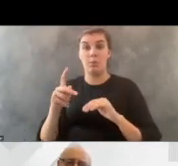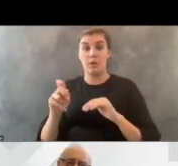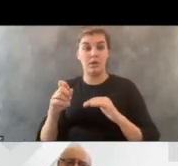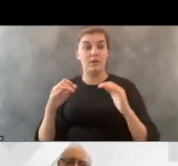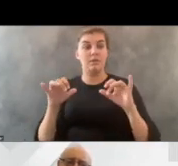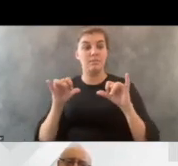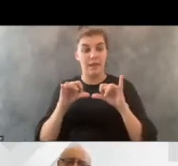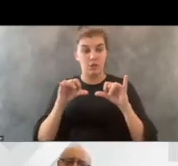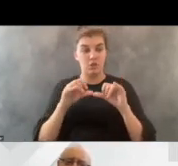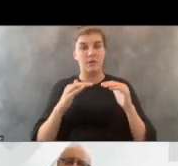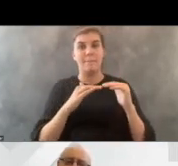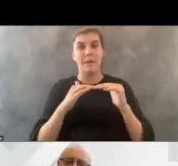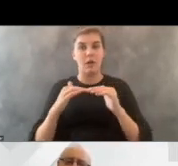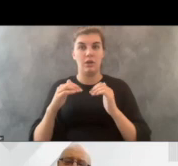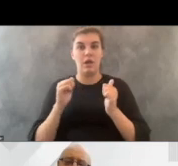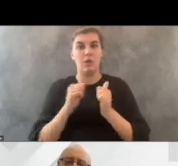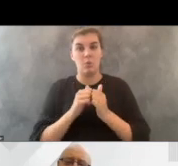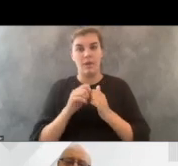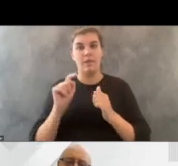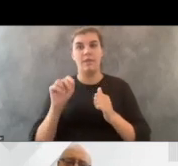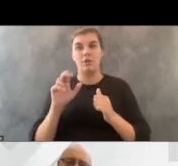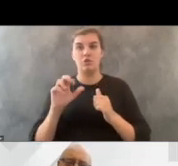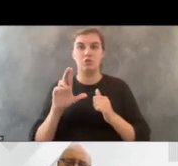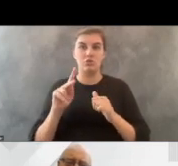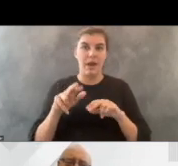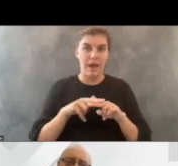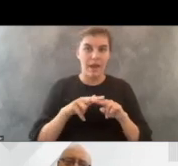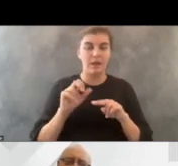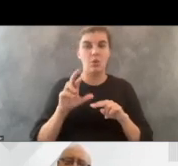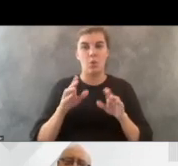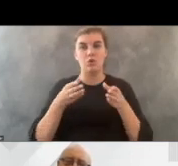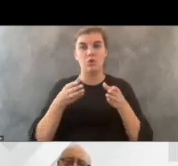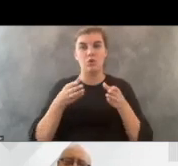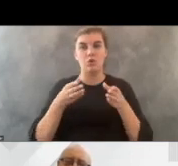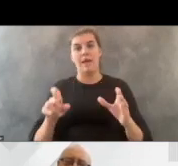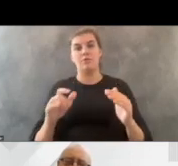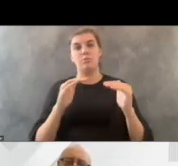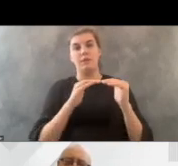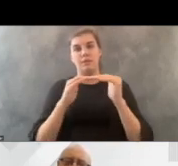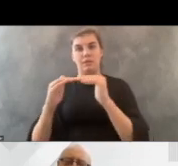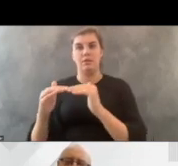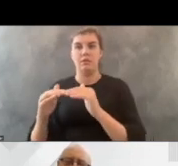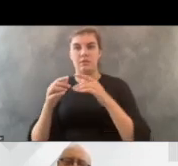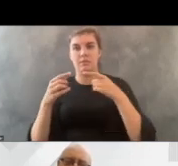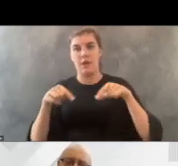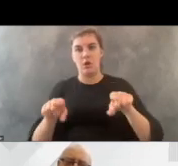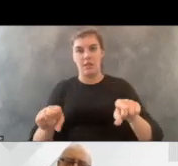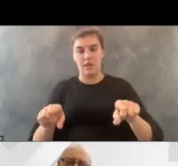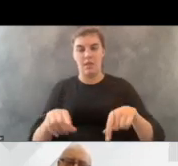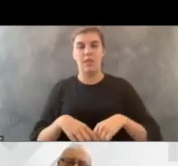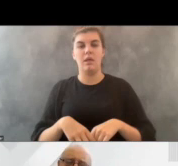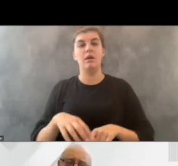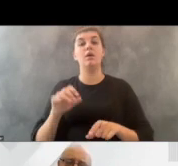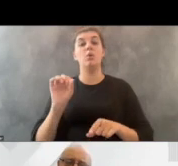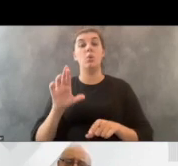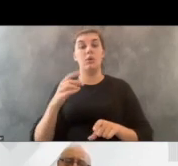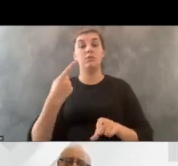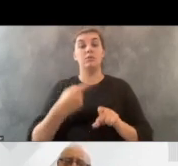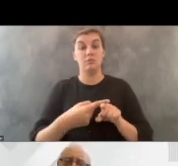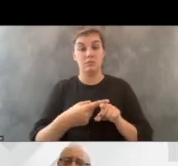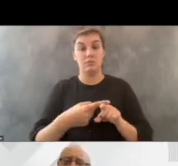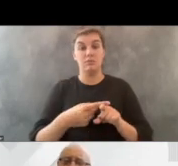signal is giving you which signal is running at the time, like if they're